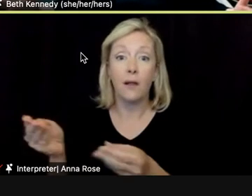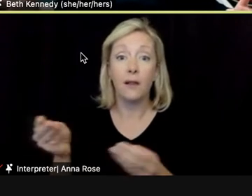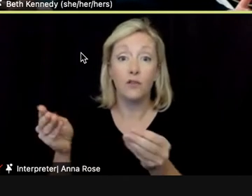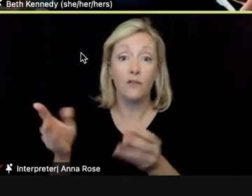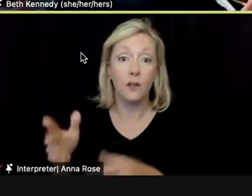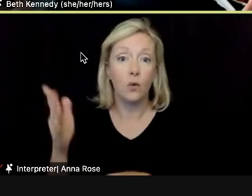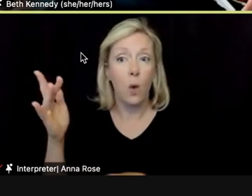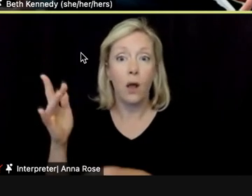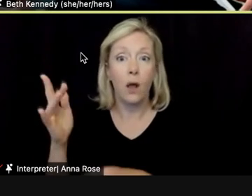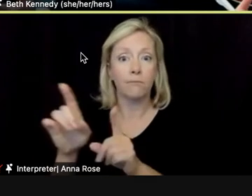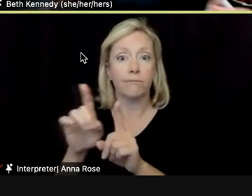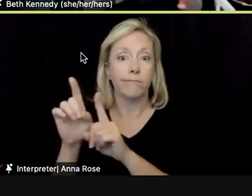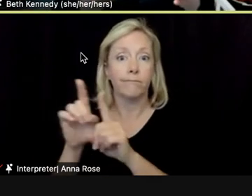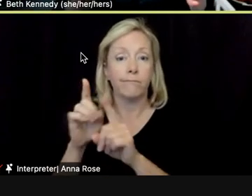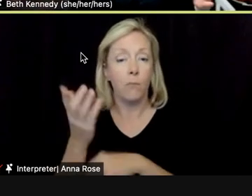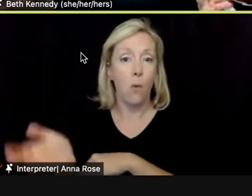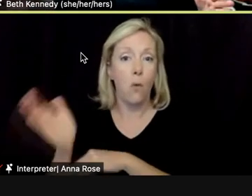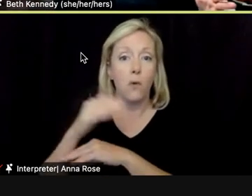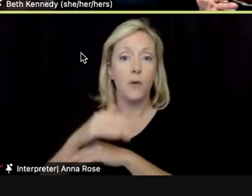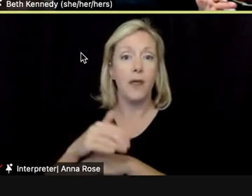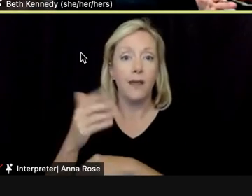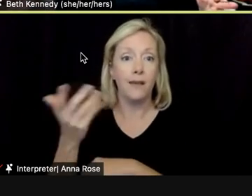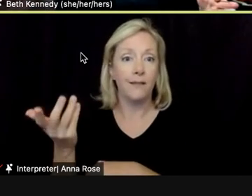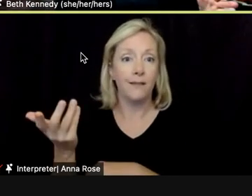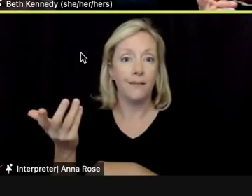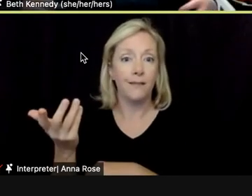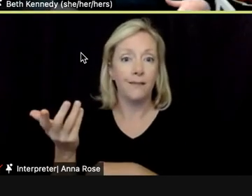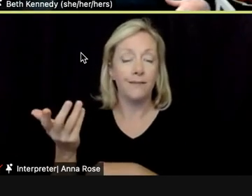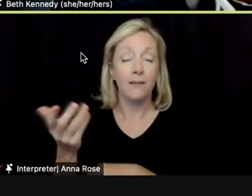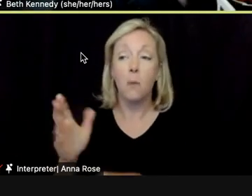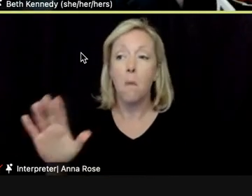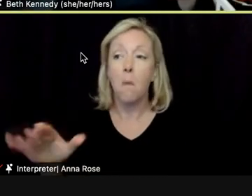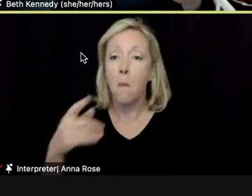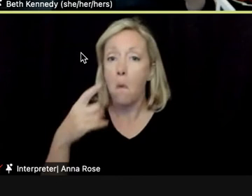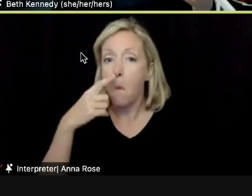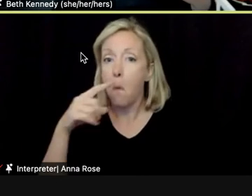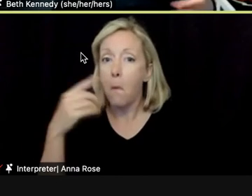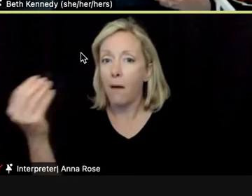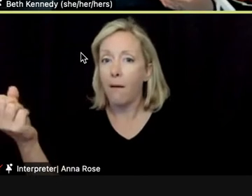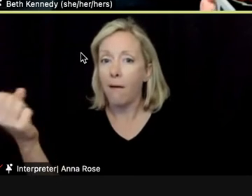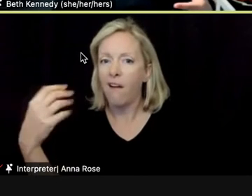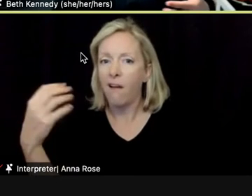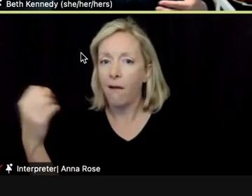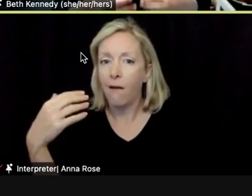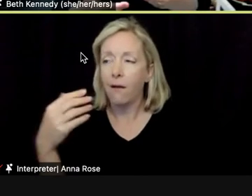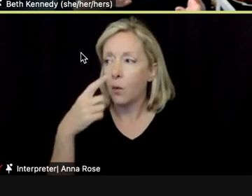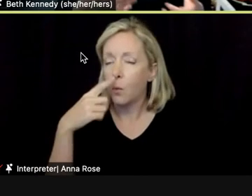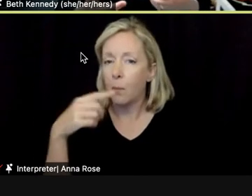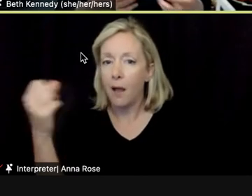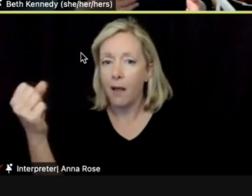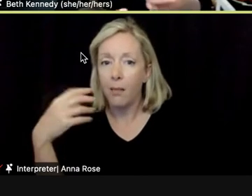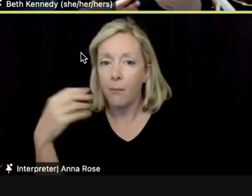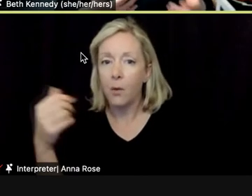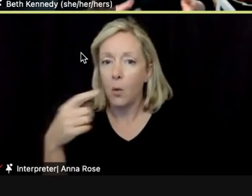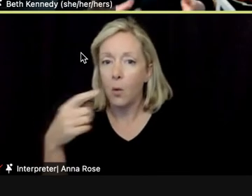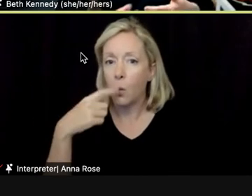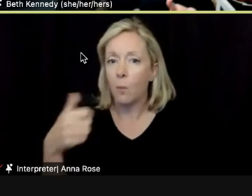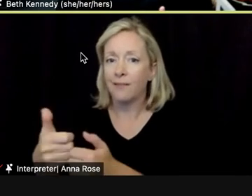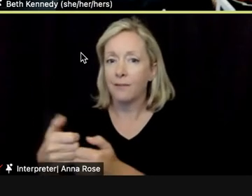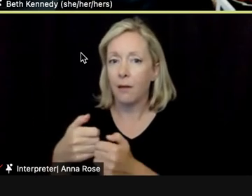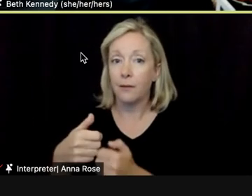the child all day long in every situation, to say, hey, could you tell me, could you send me a text? Can